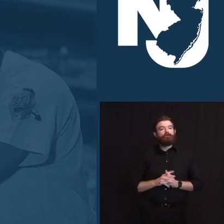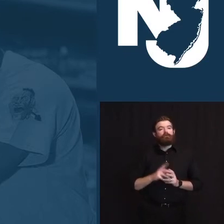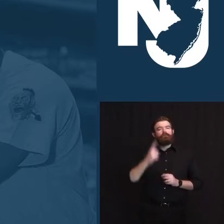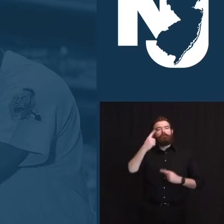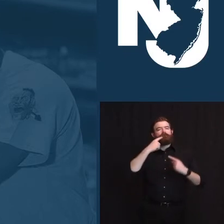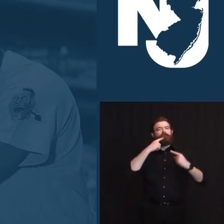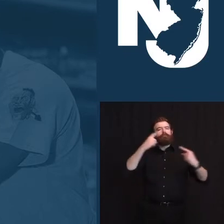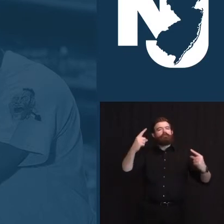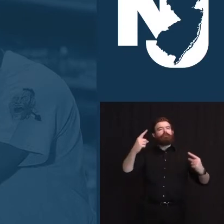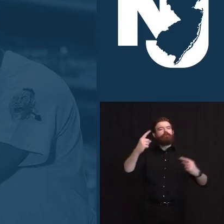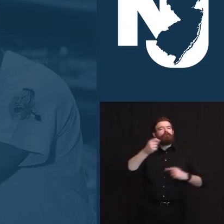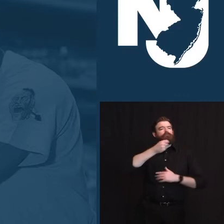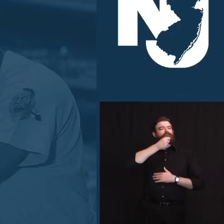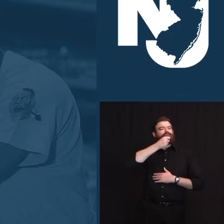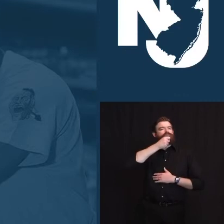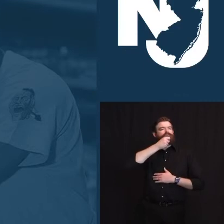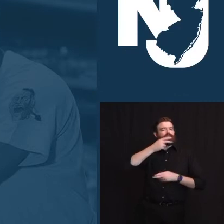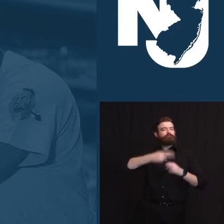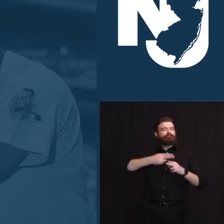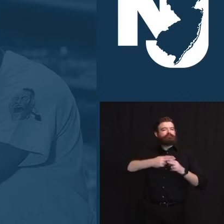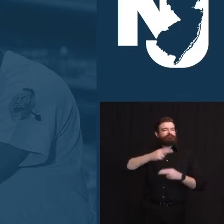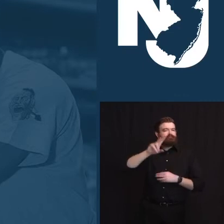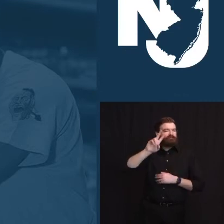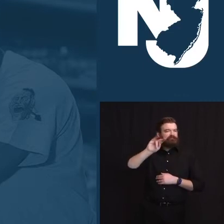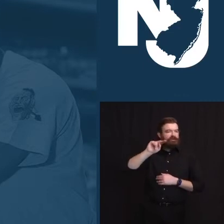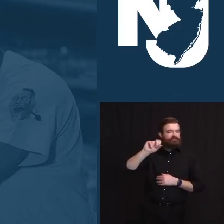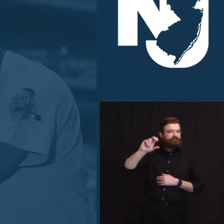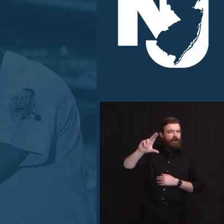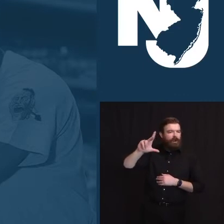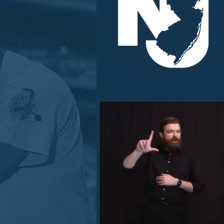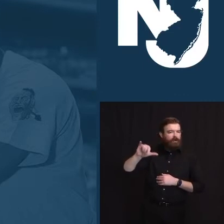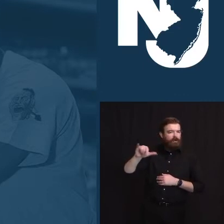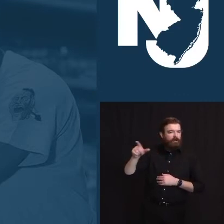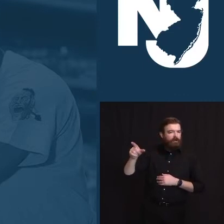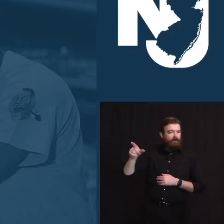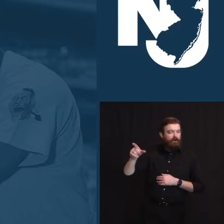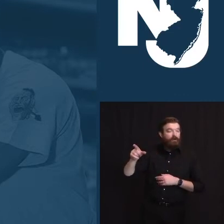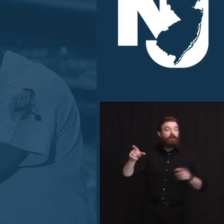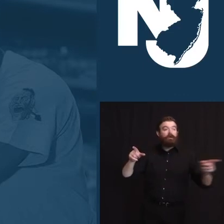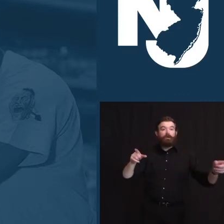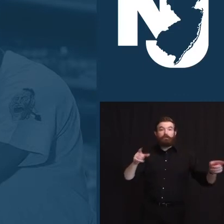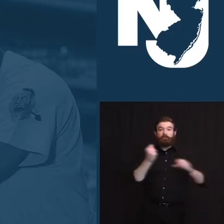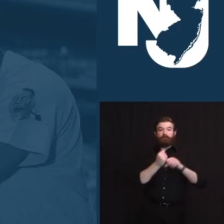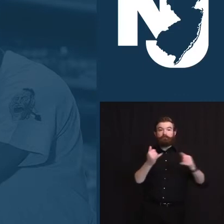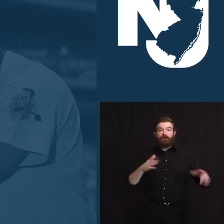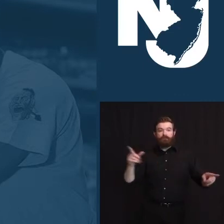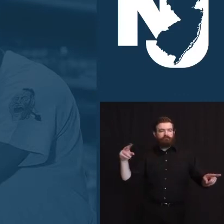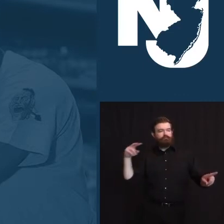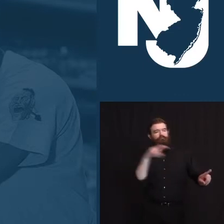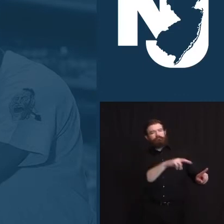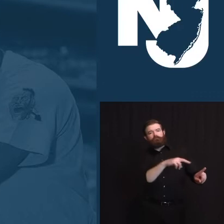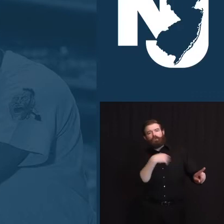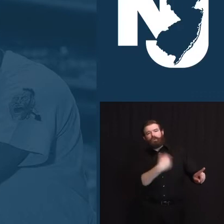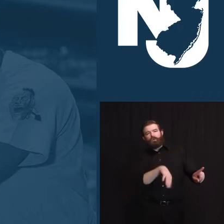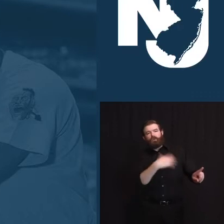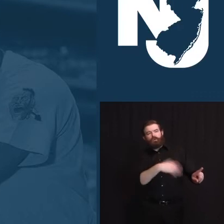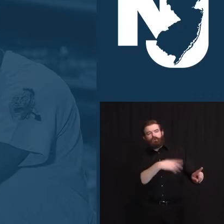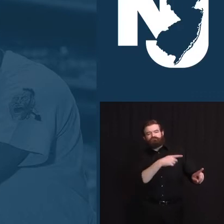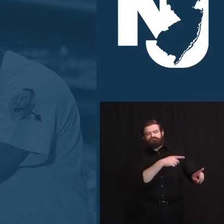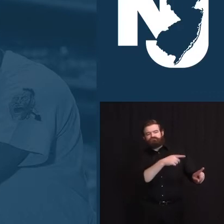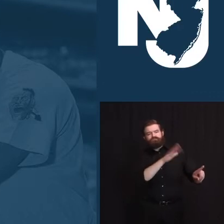What a marvelous moment for Atlanta and the state of Georgia. What a marvelous moment for the country and the world." Hank Aaron stood